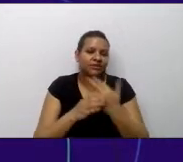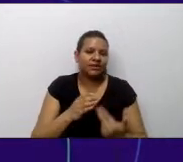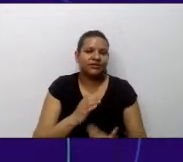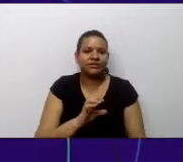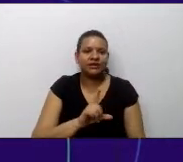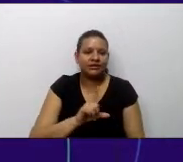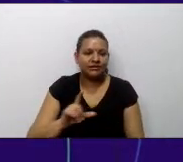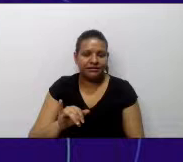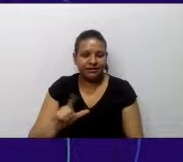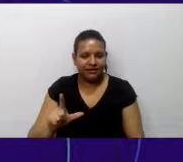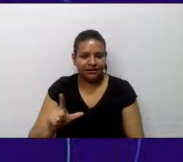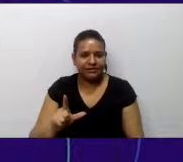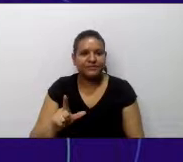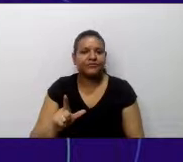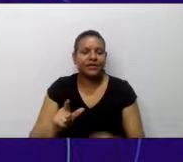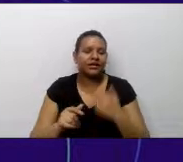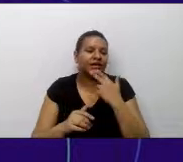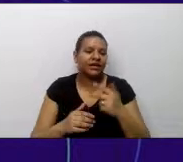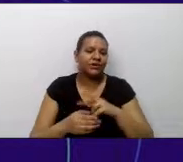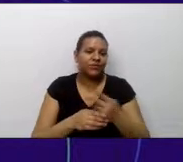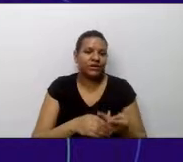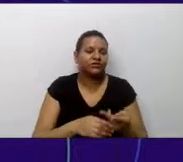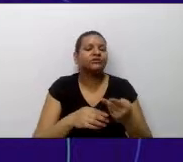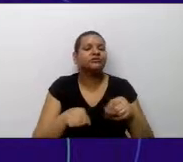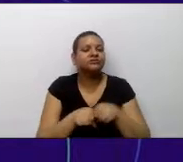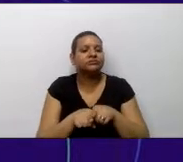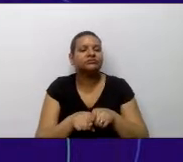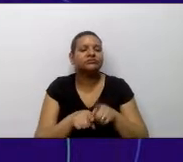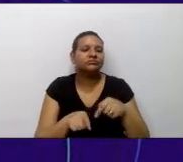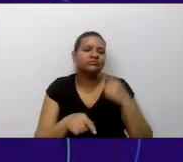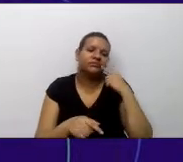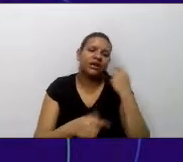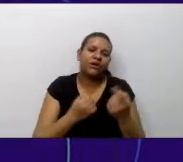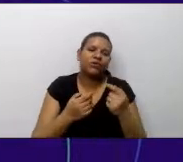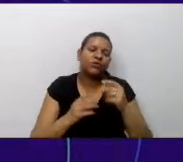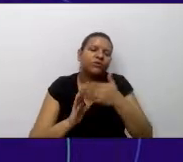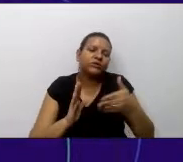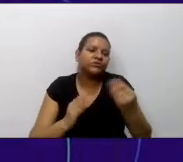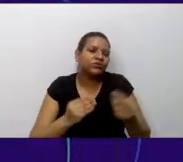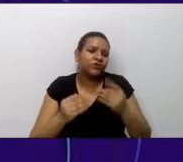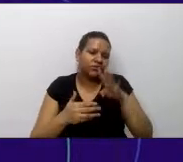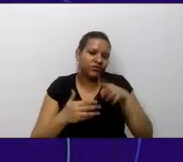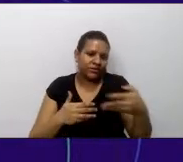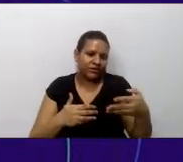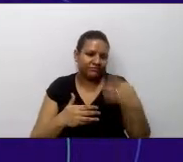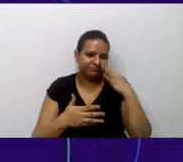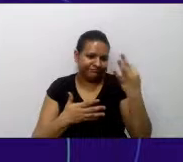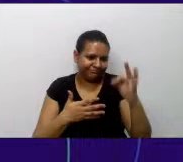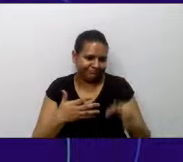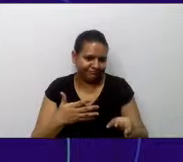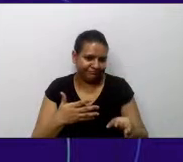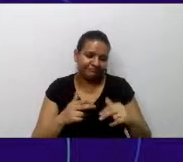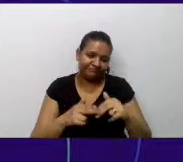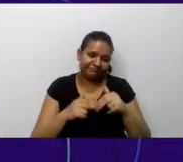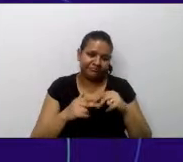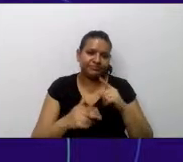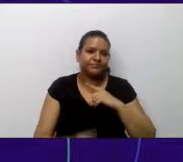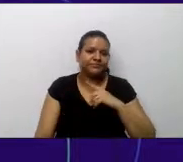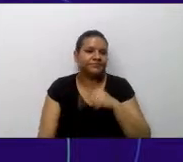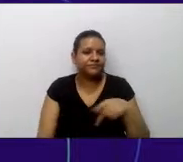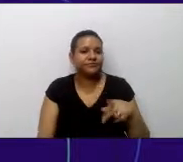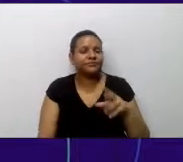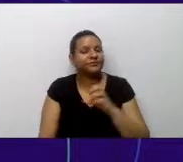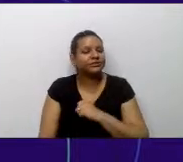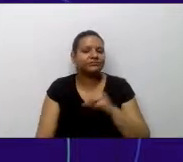some projects and its rubric with you. And although there's no tired like teacher tired, teachers who love teaching teach children to